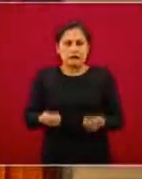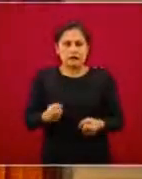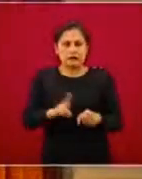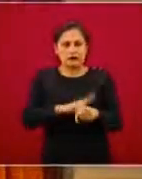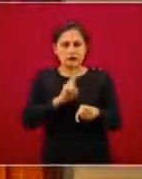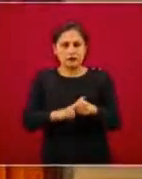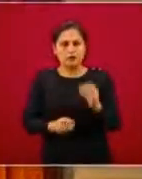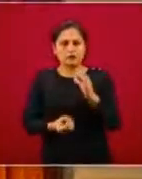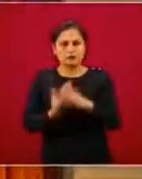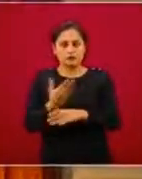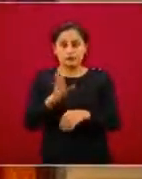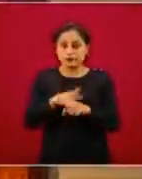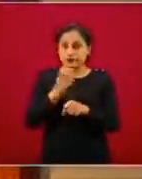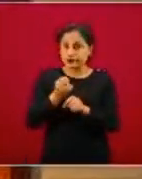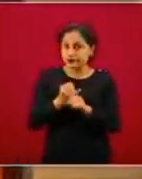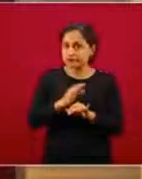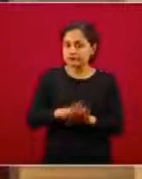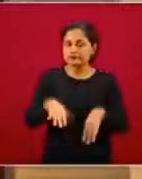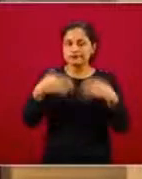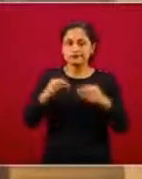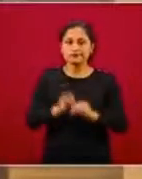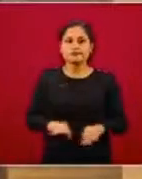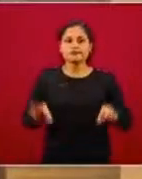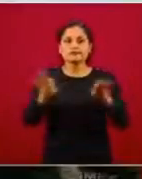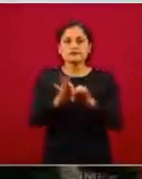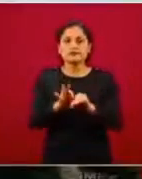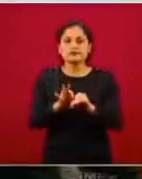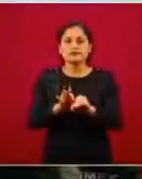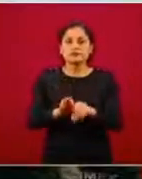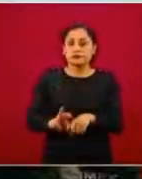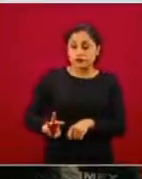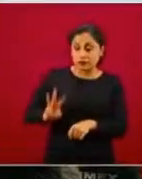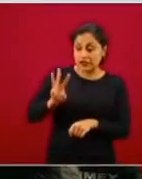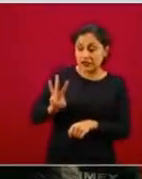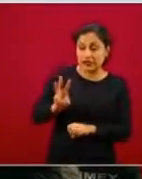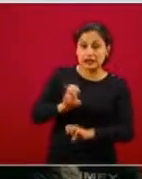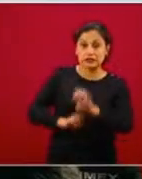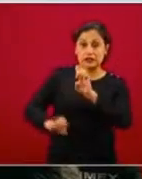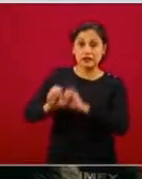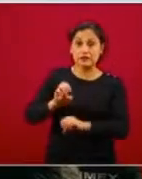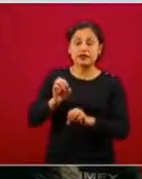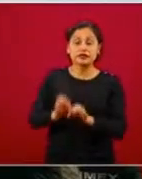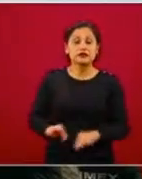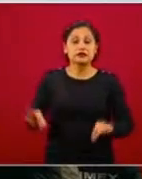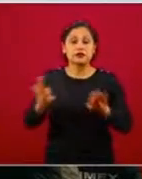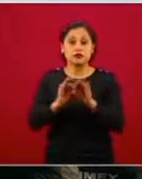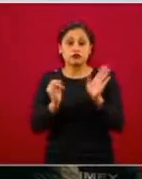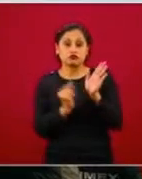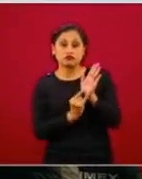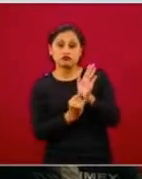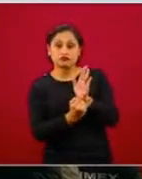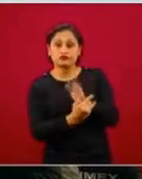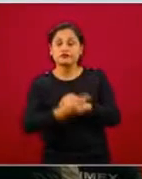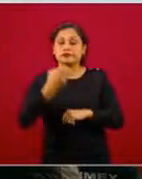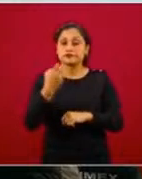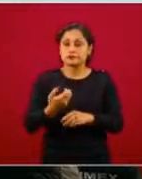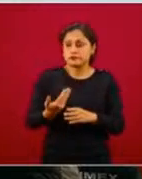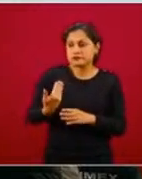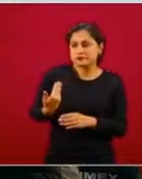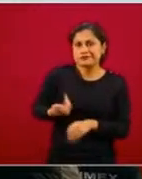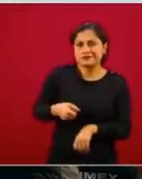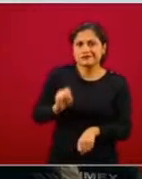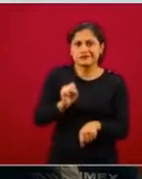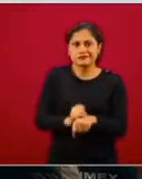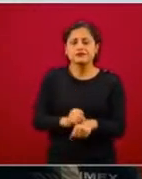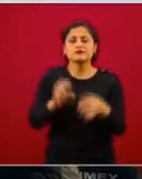very important that we're all informed. So with these three essential sectors, they were ramping